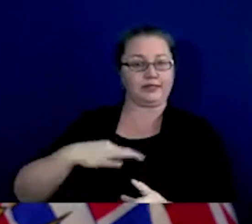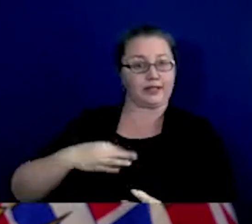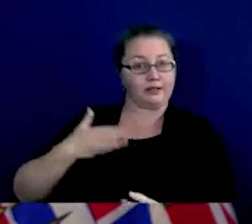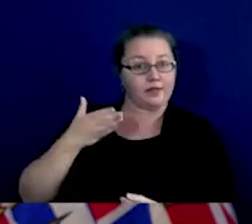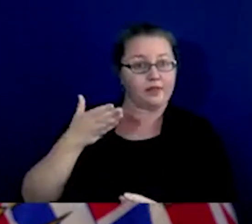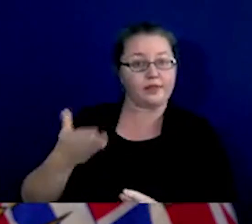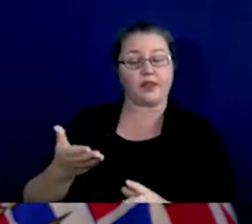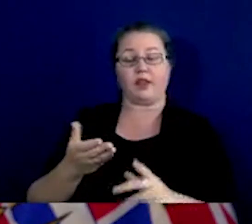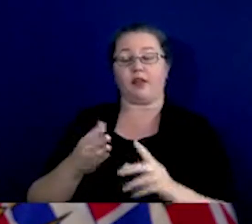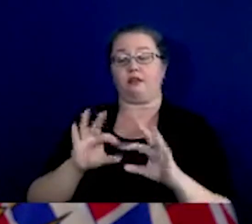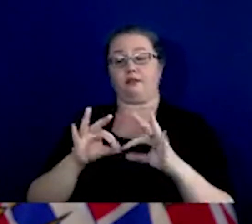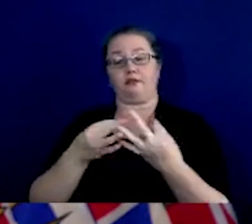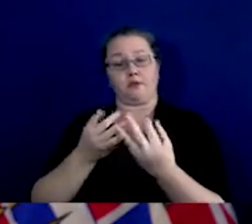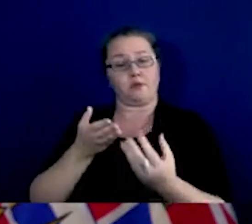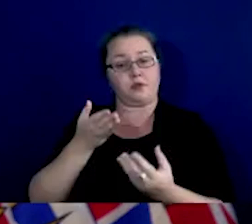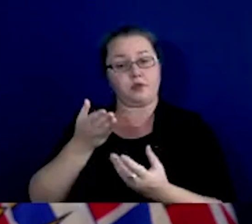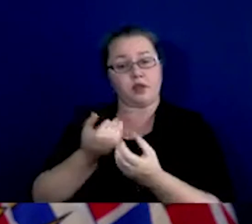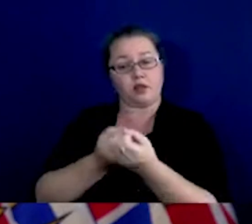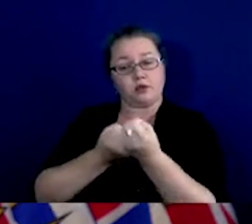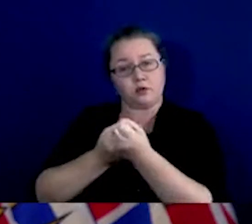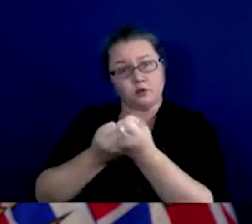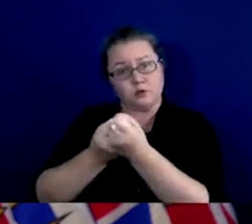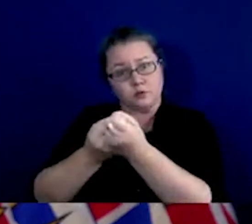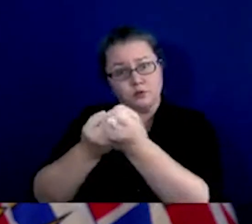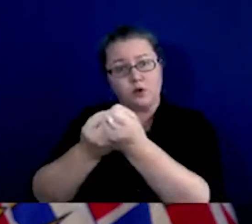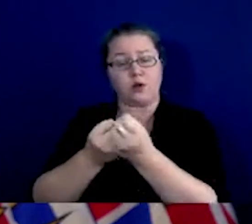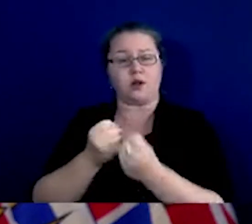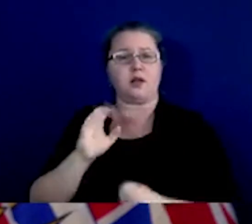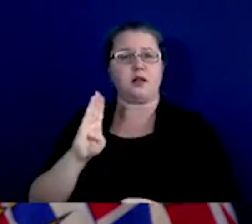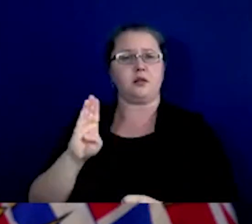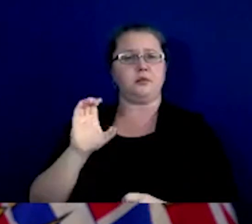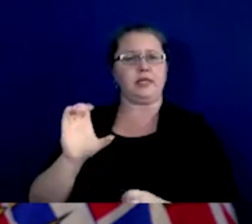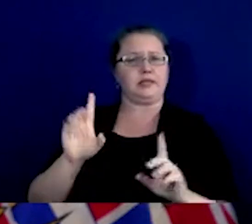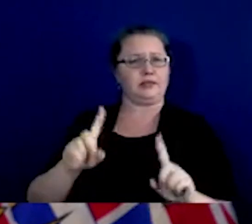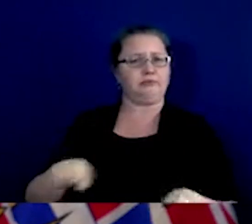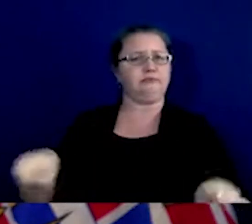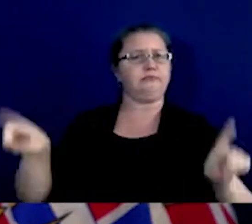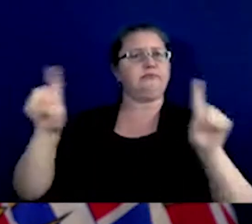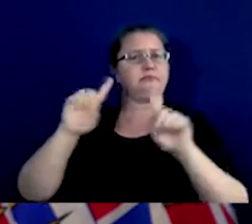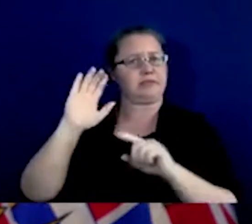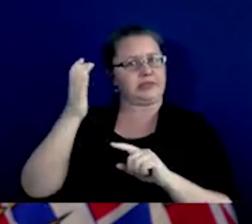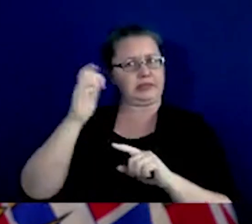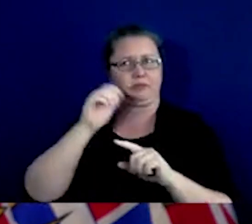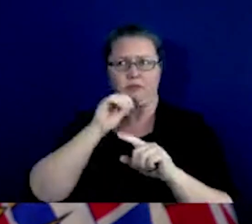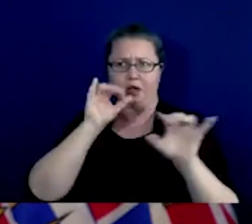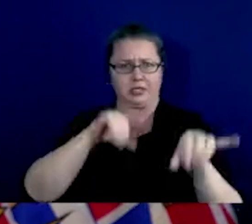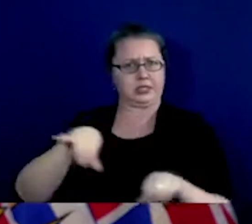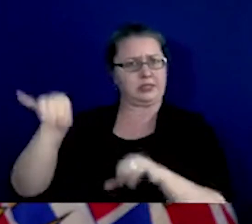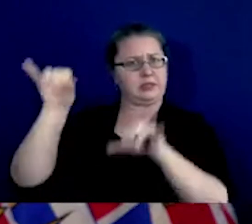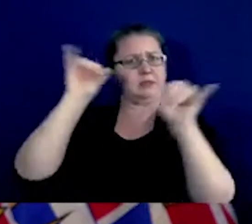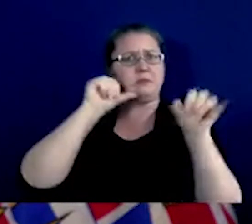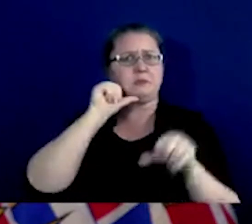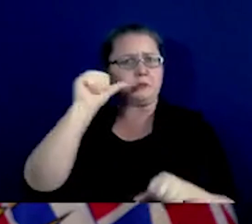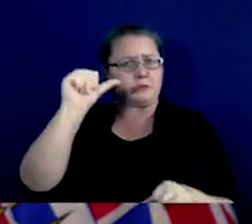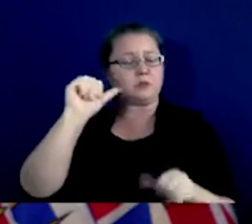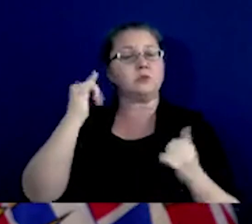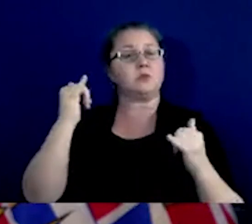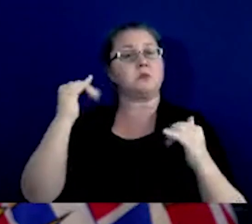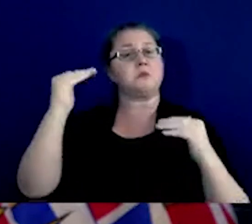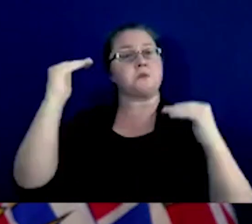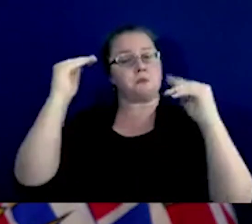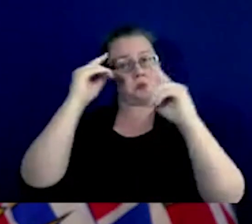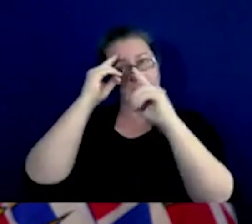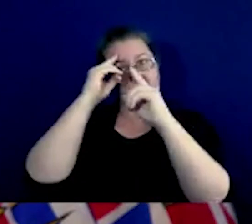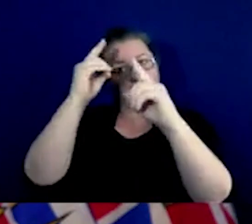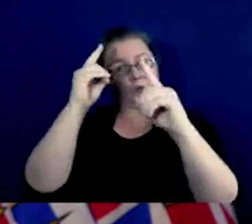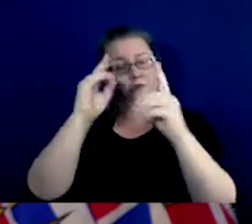Ethan, do you have a follow-up? Yeah, just a quick one. Would consideration be given to designating some family members as essential